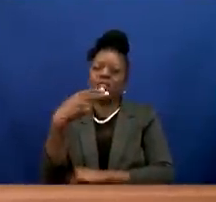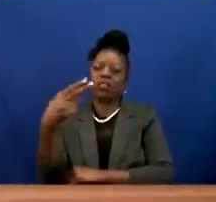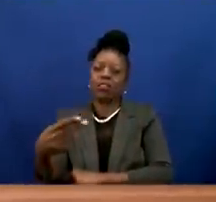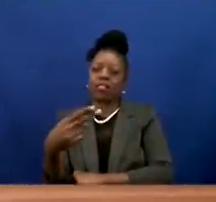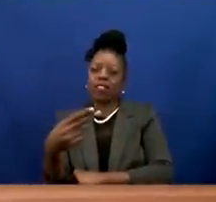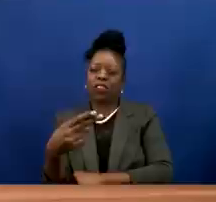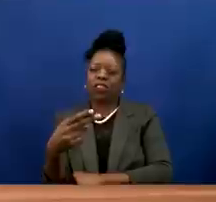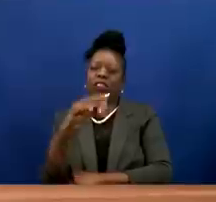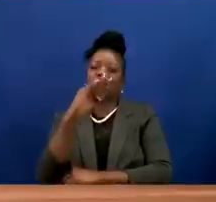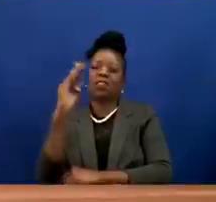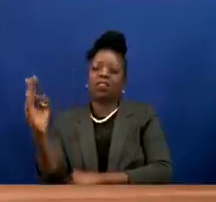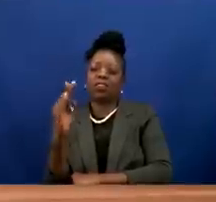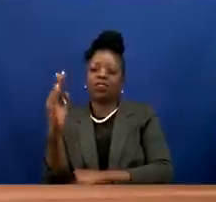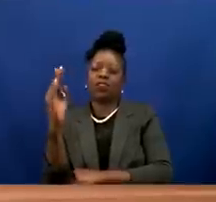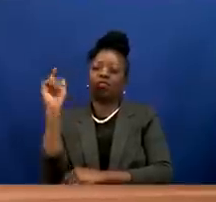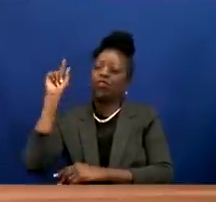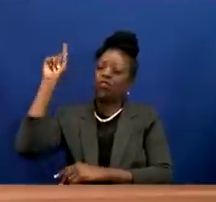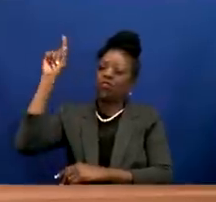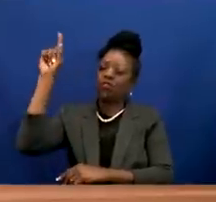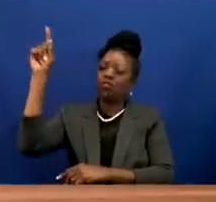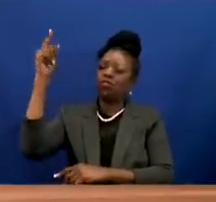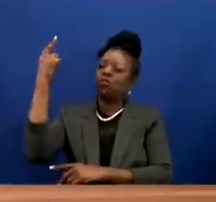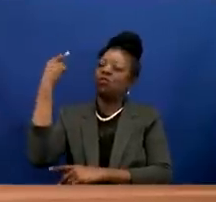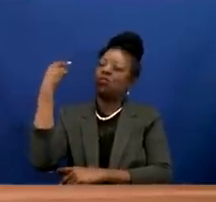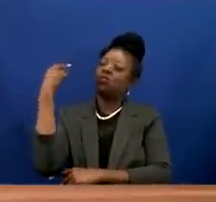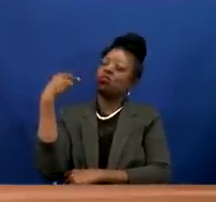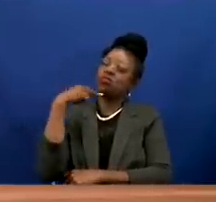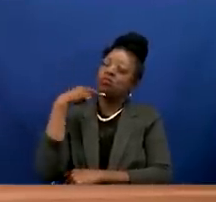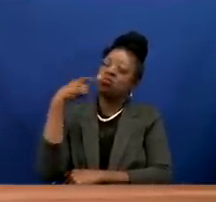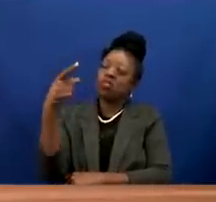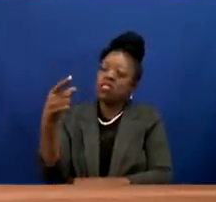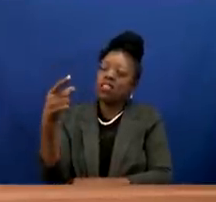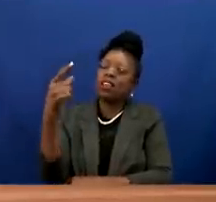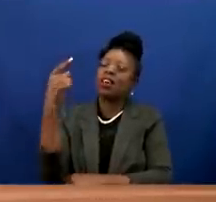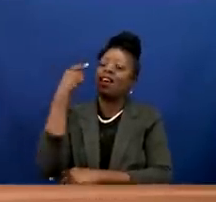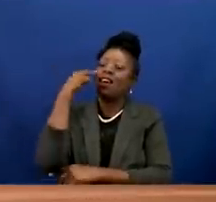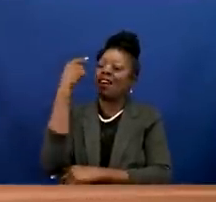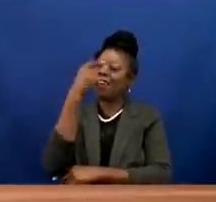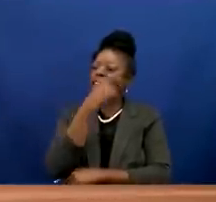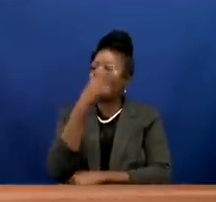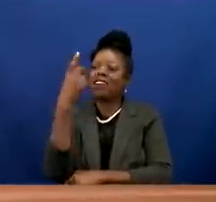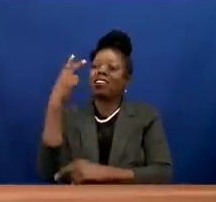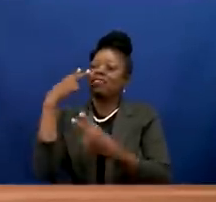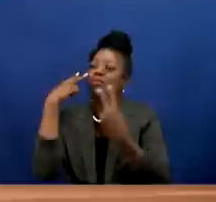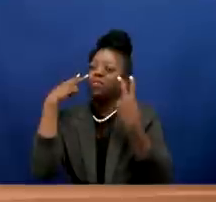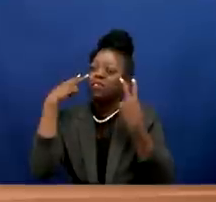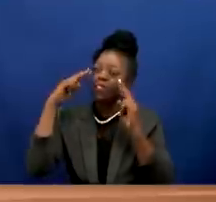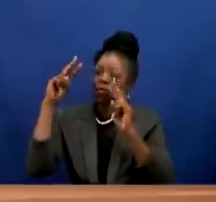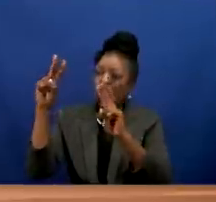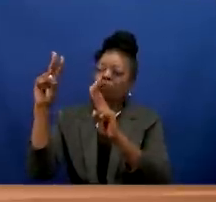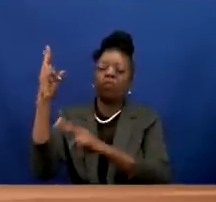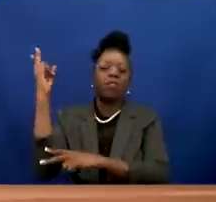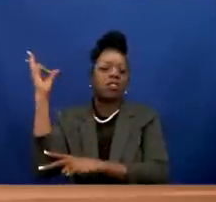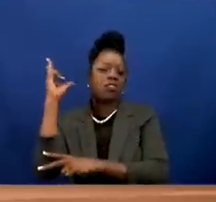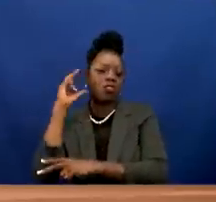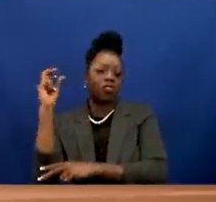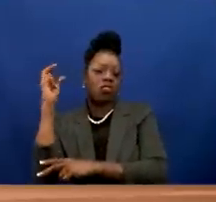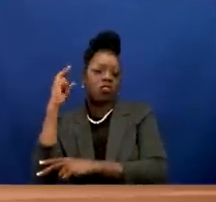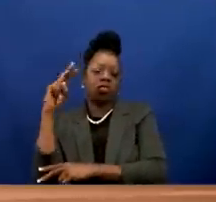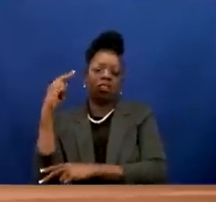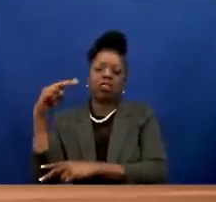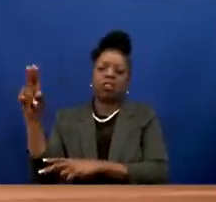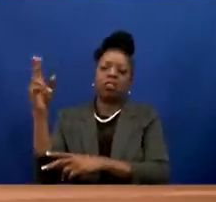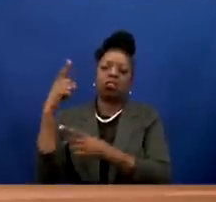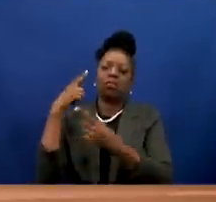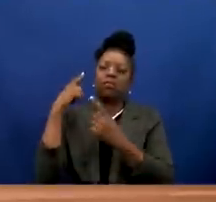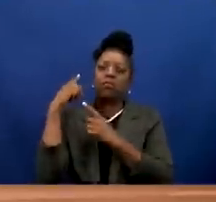You said that your eyes would be open and your ears would be attentive to the prayers